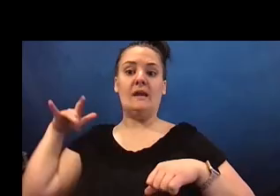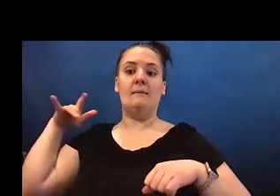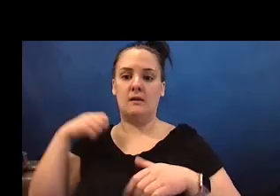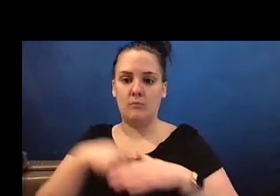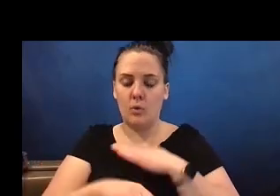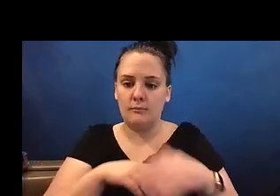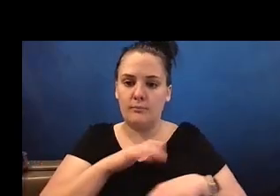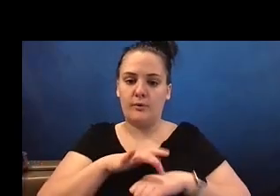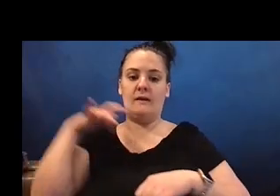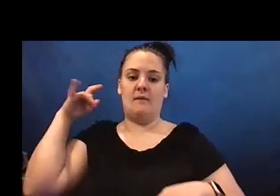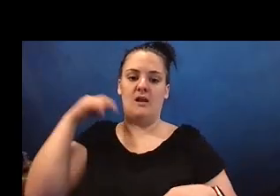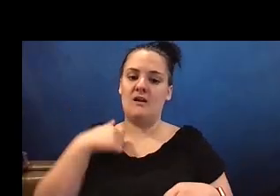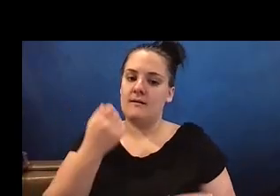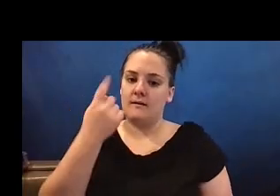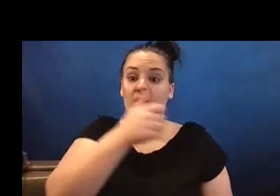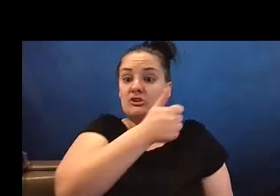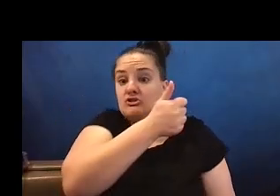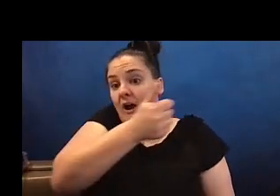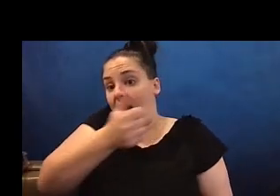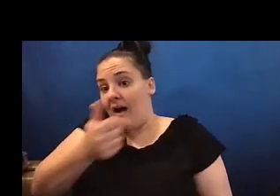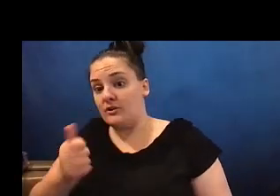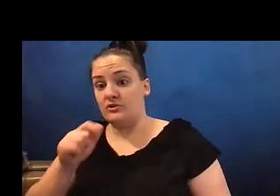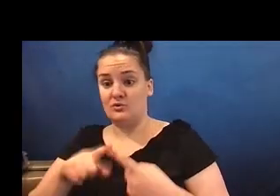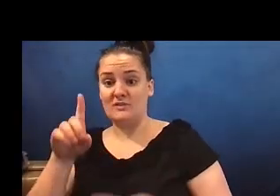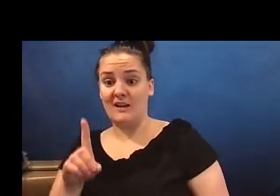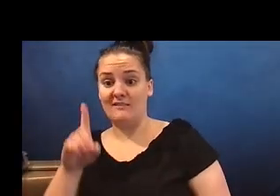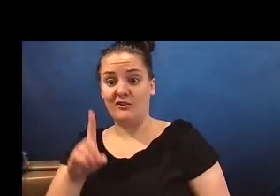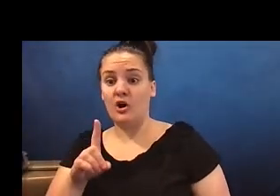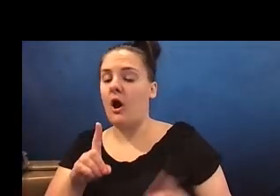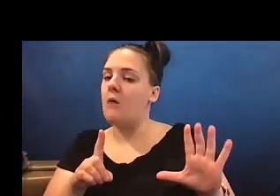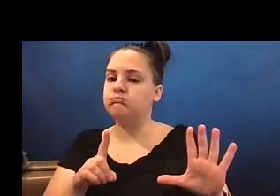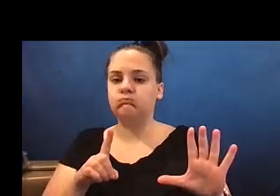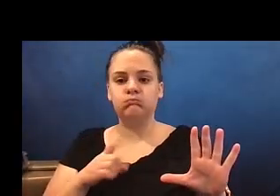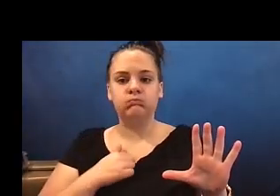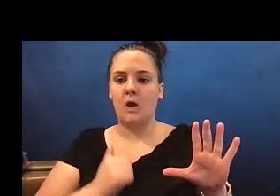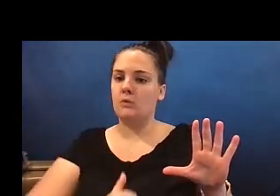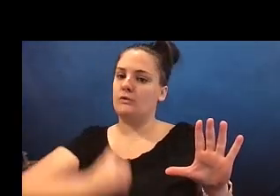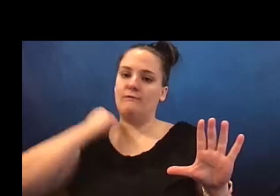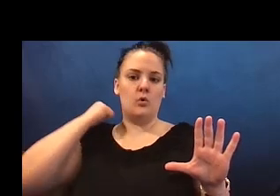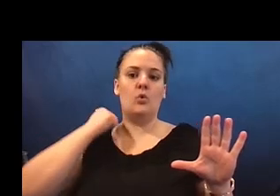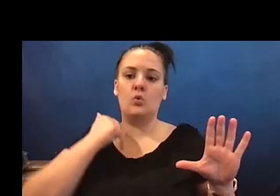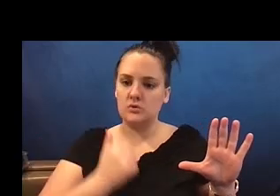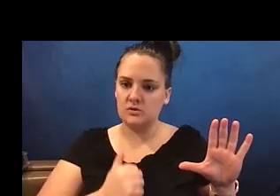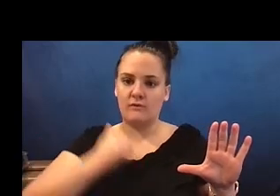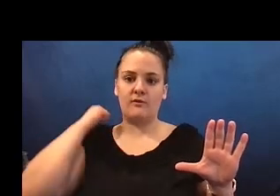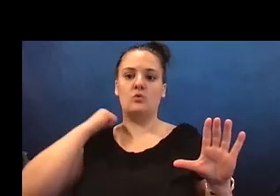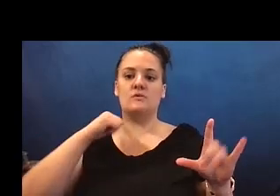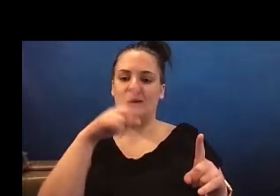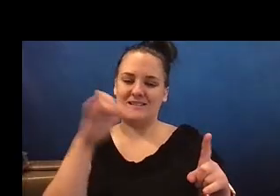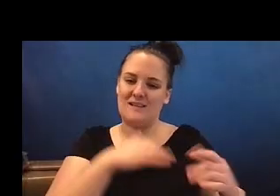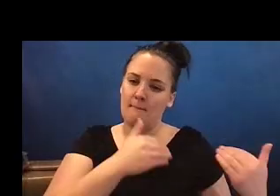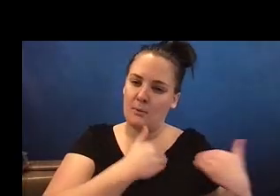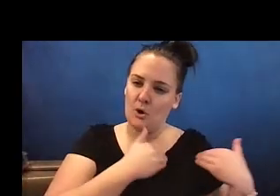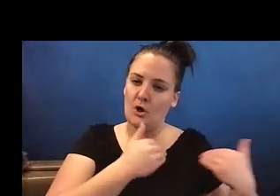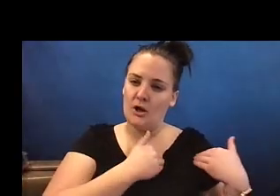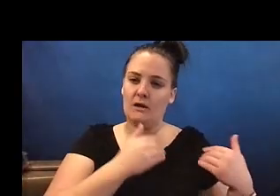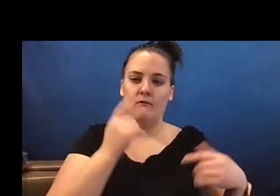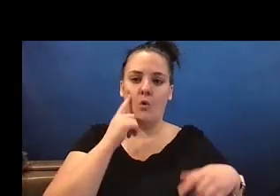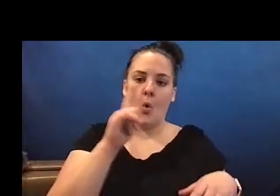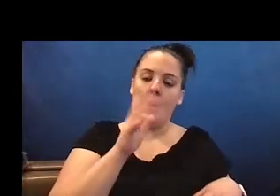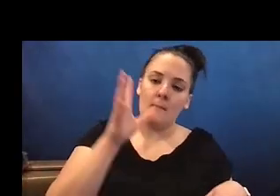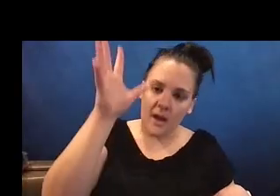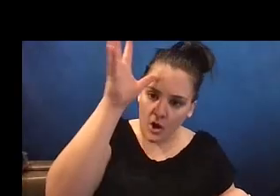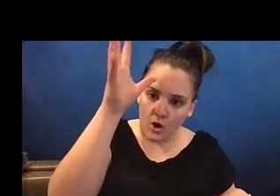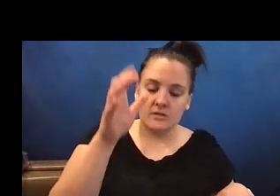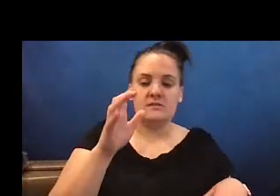can't, because it's going to break the family and it's going to be more burden on everything, employment of that poor mom and